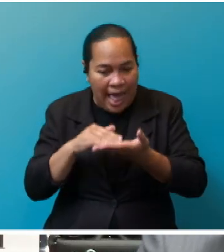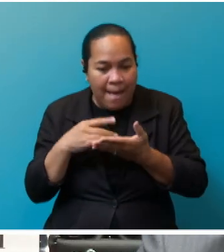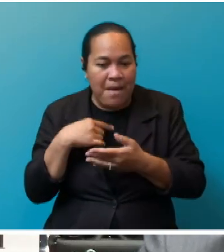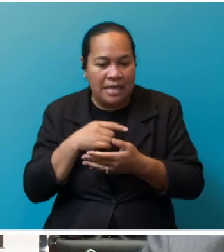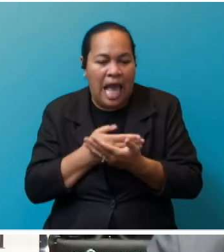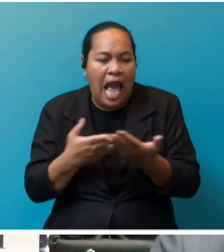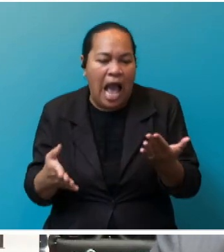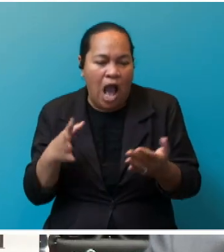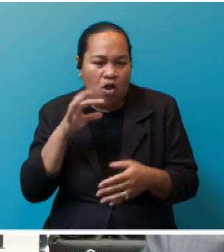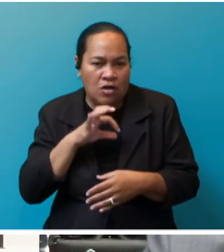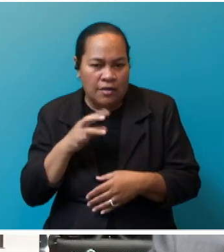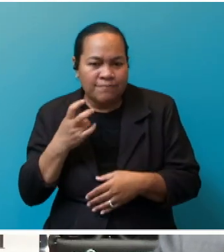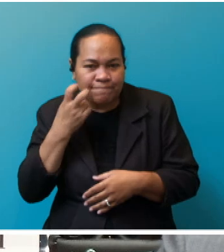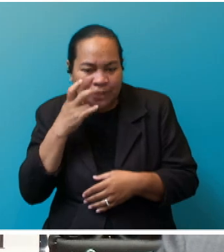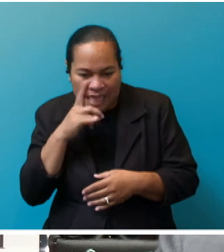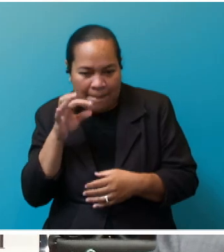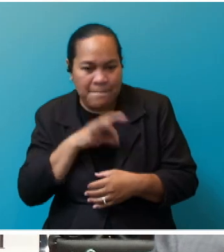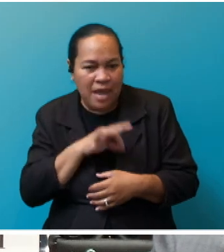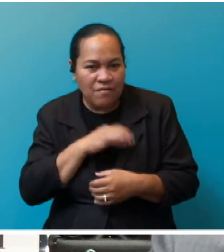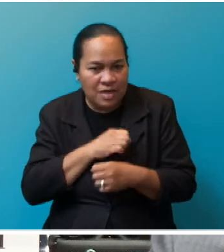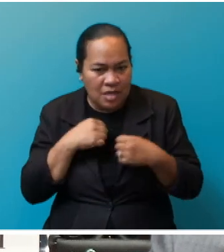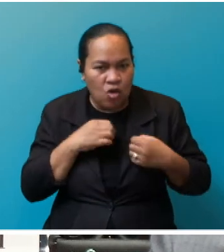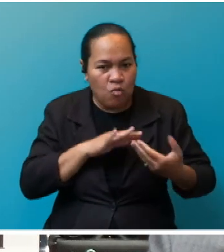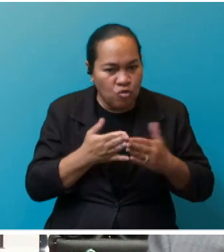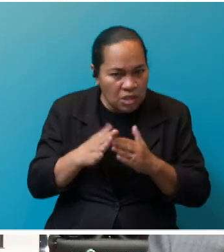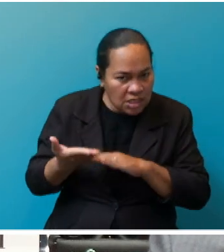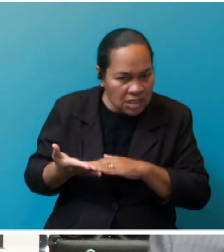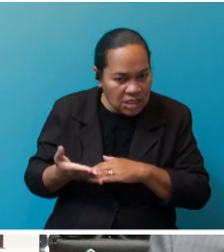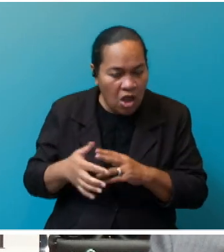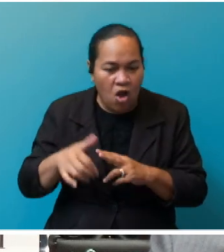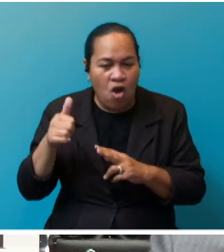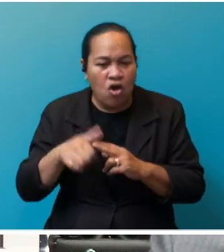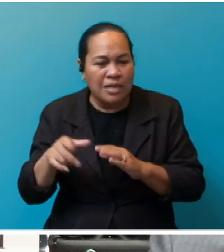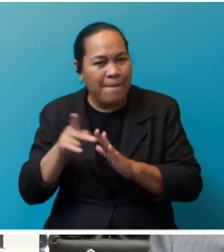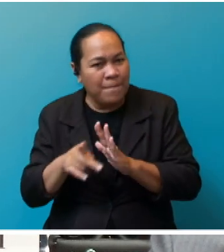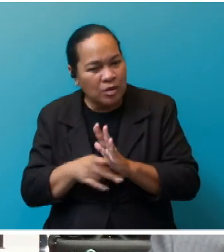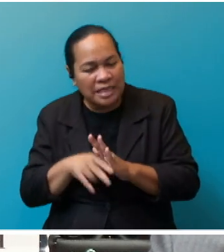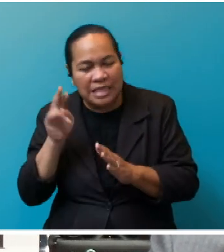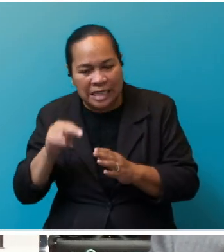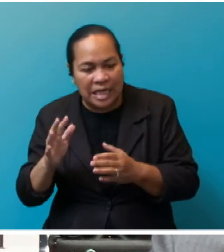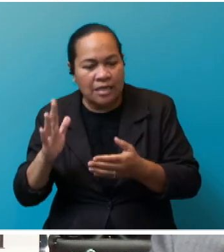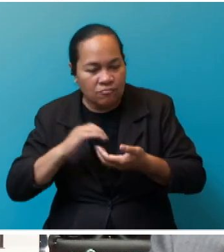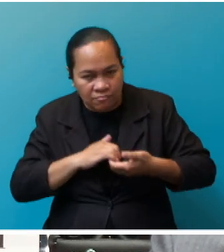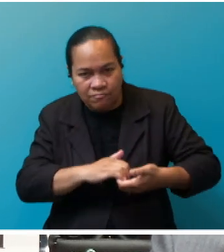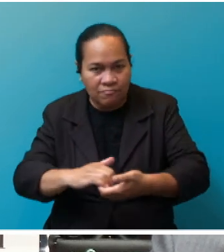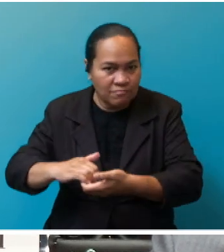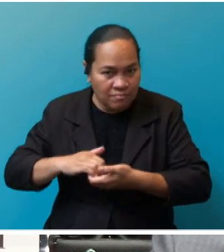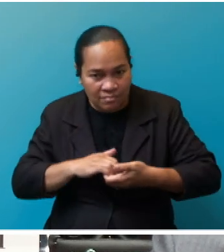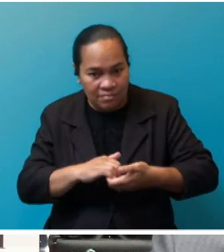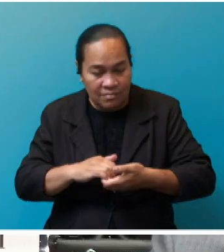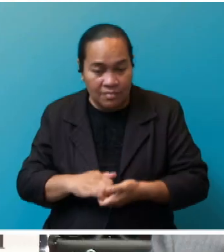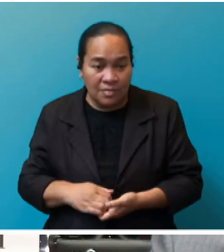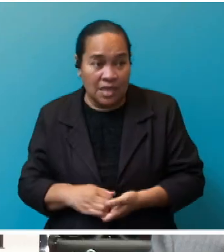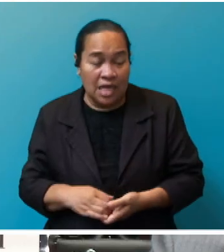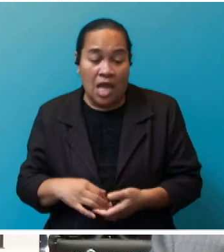benefits communities, where environmental pressure points exist, and where policies need recalibration. Equally significant